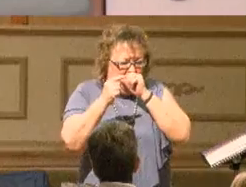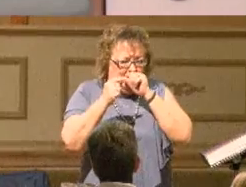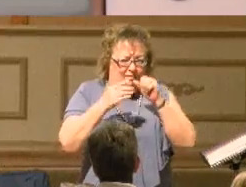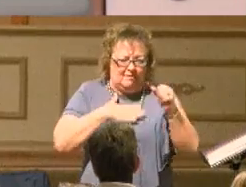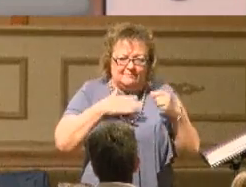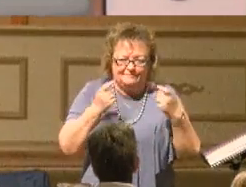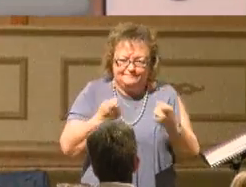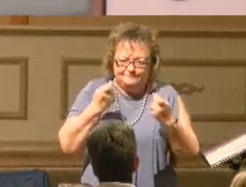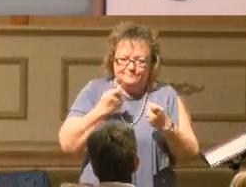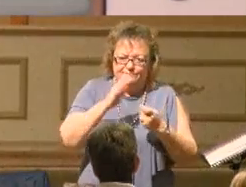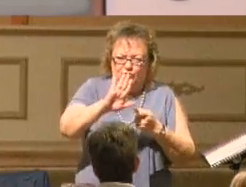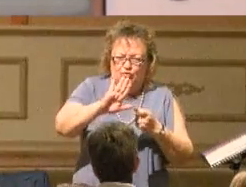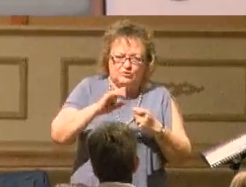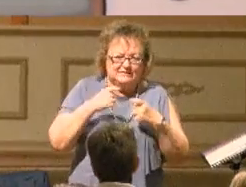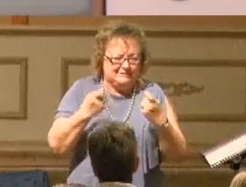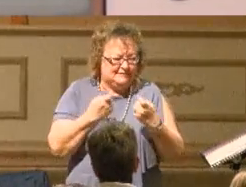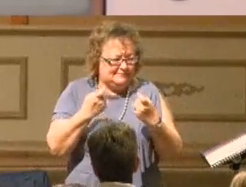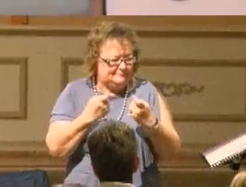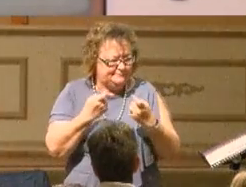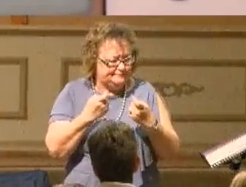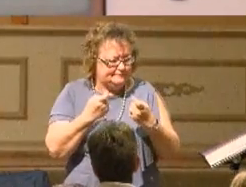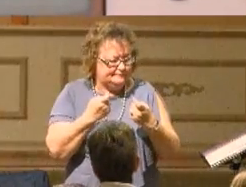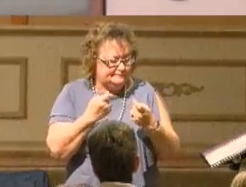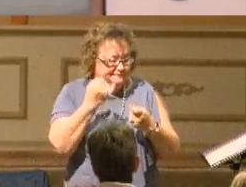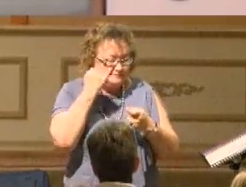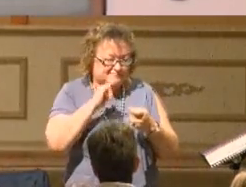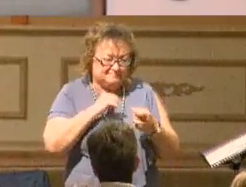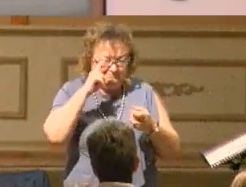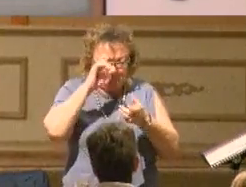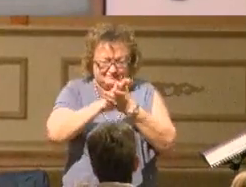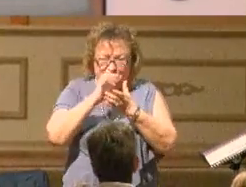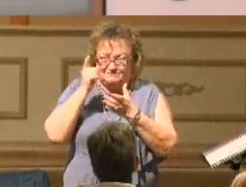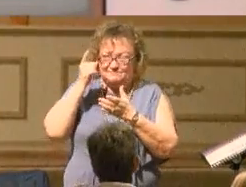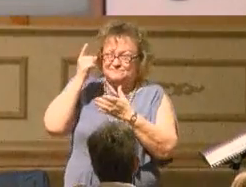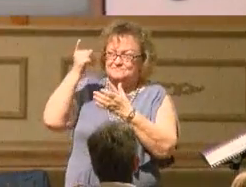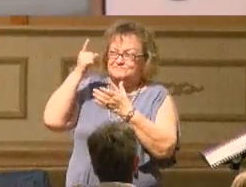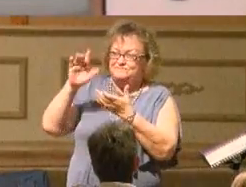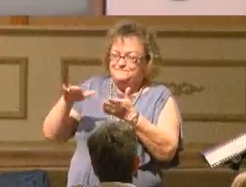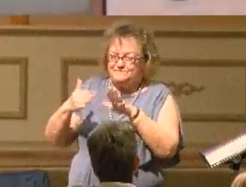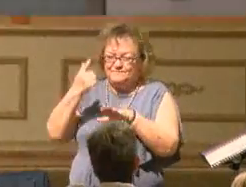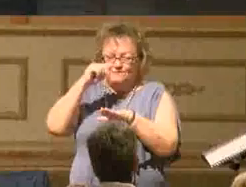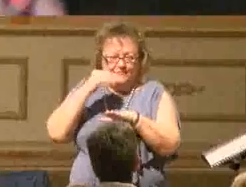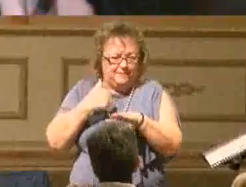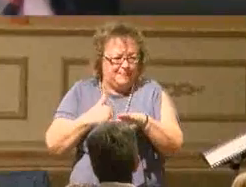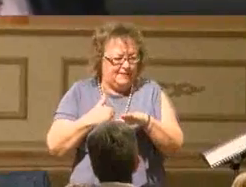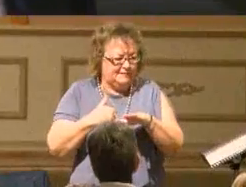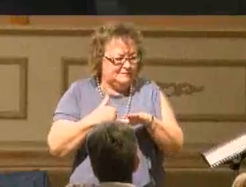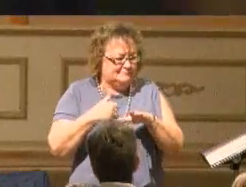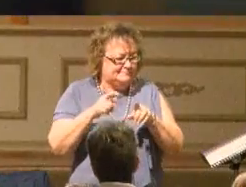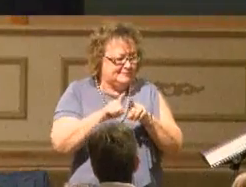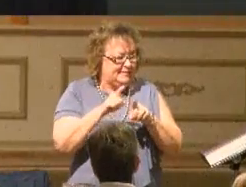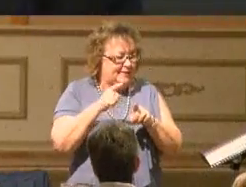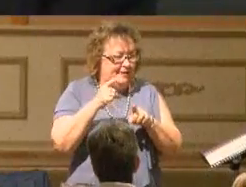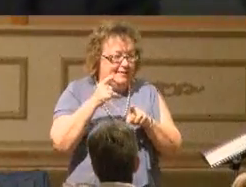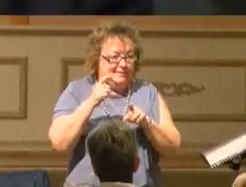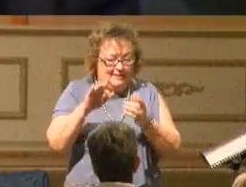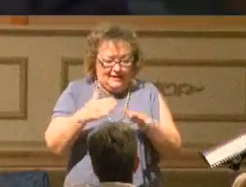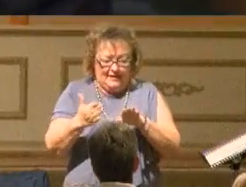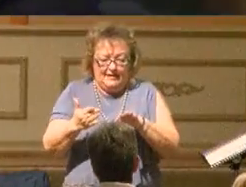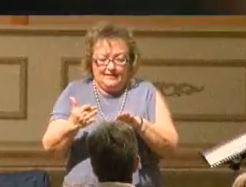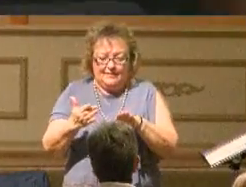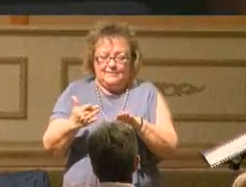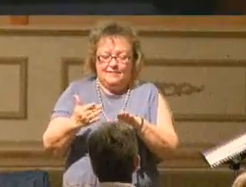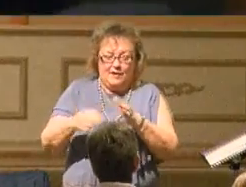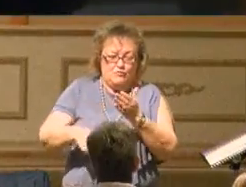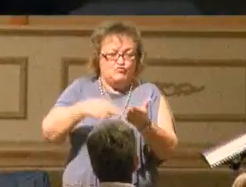And if I believe that, and if I believe that he died for me, if I believe that just as he said he would, he arose from the grave,